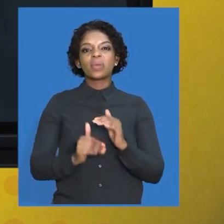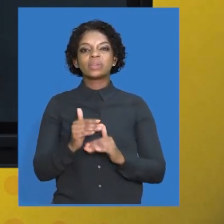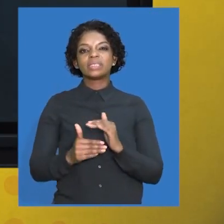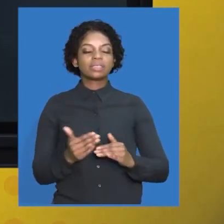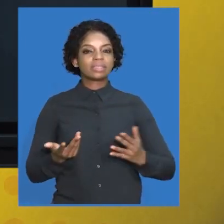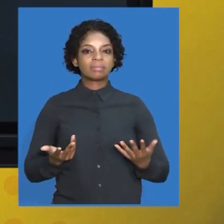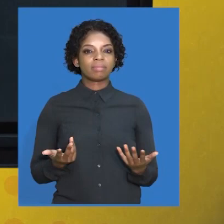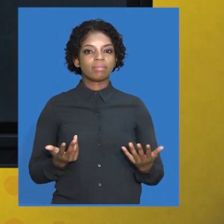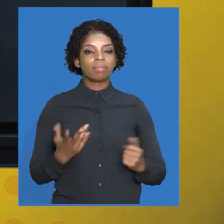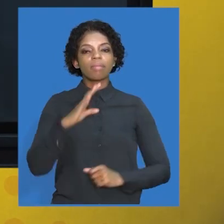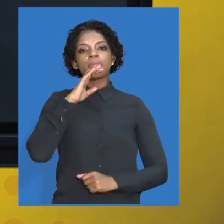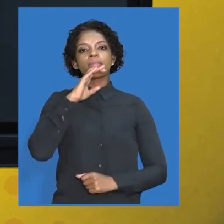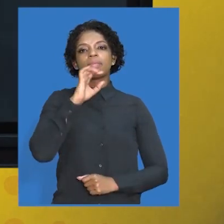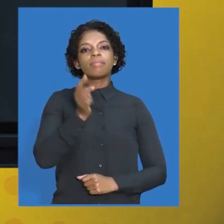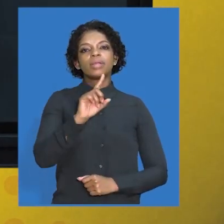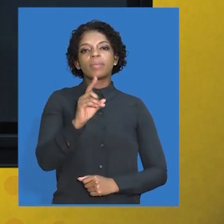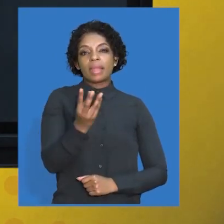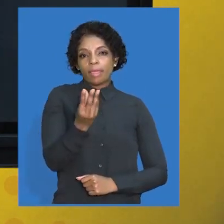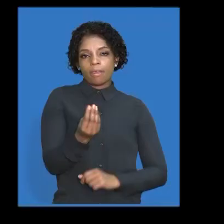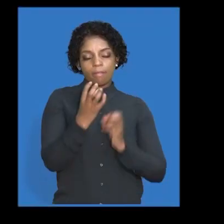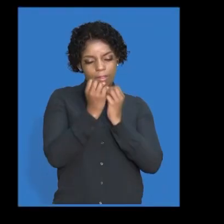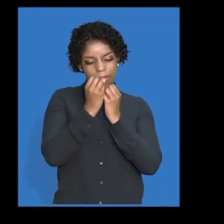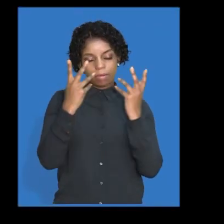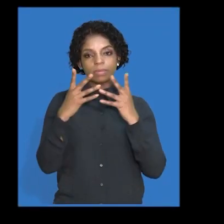lot of companies that can't join the JSE.